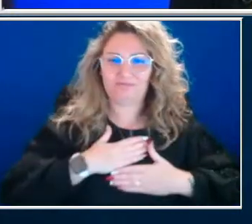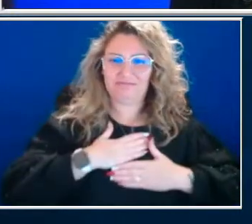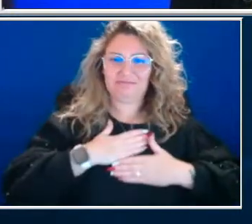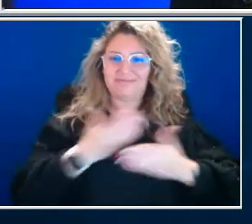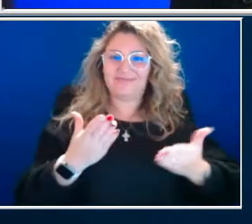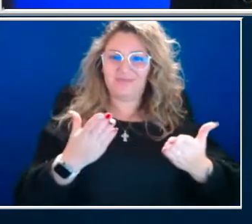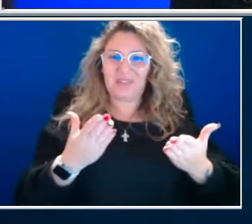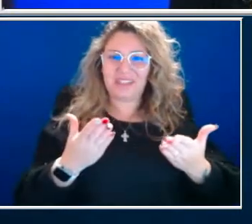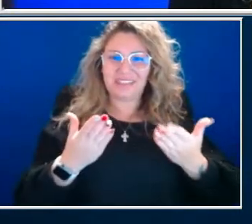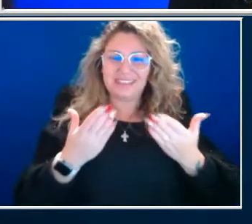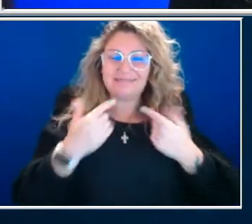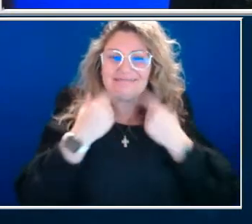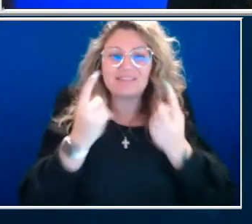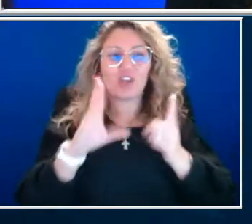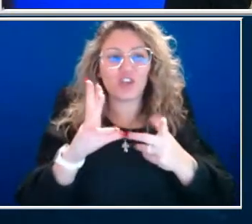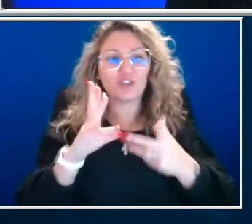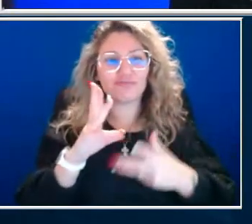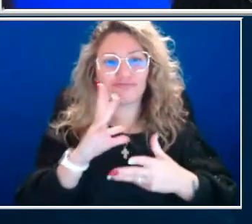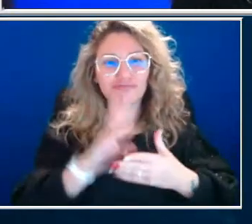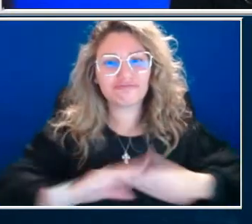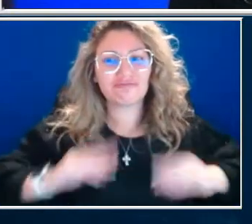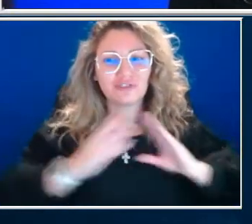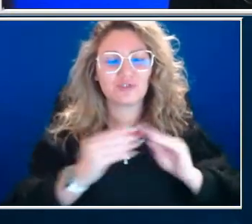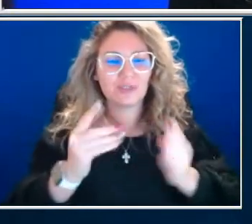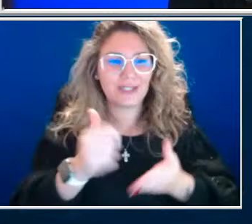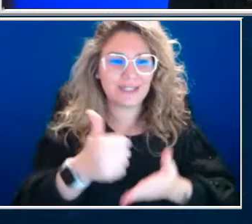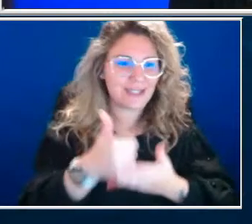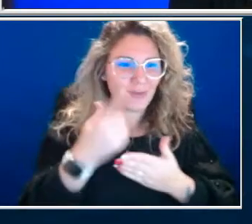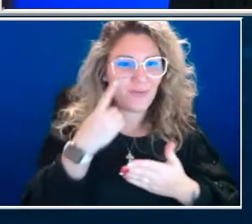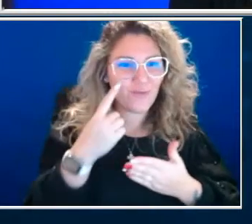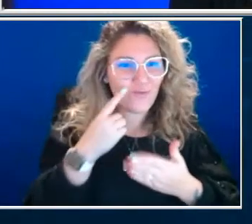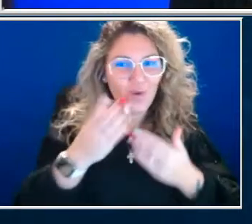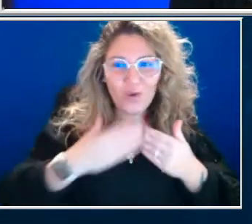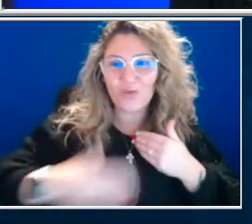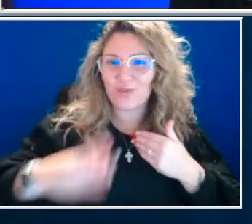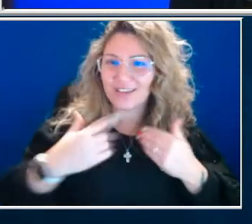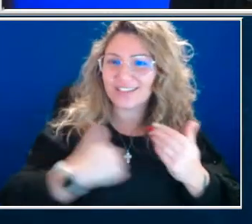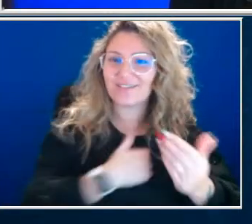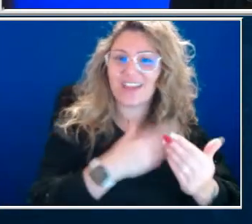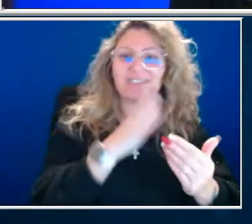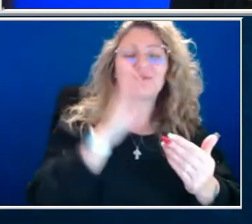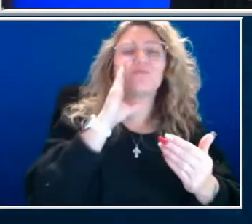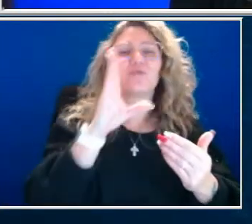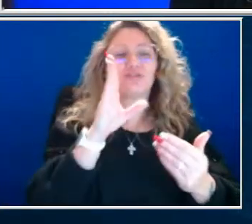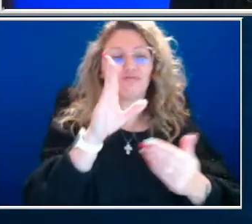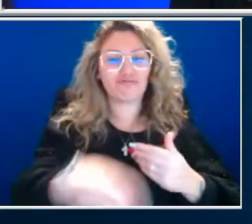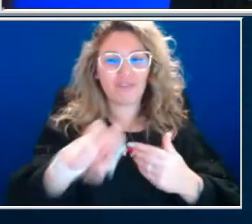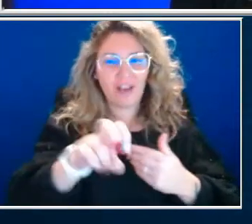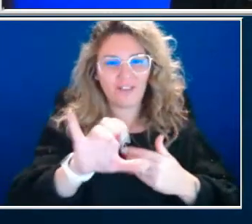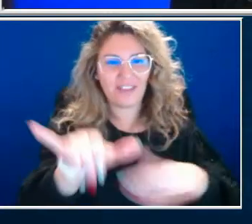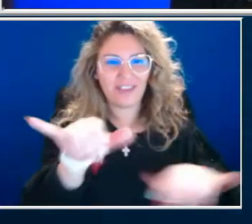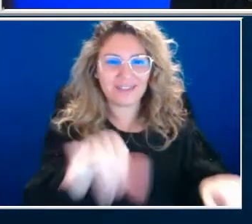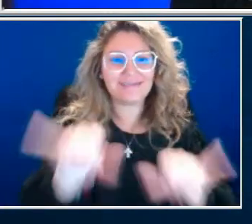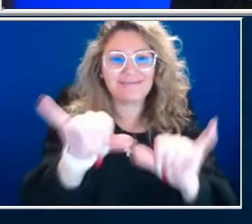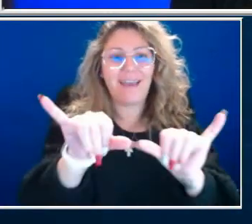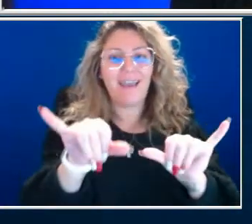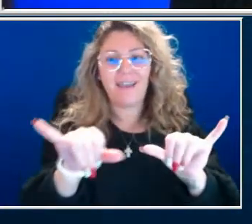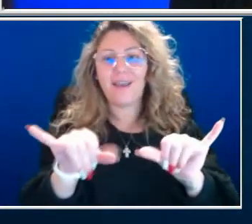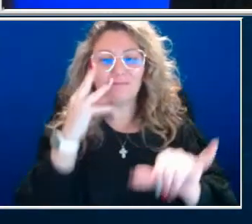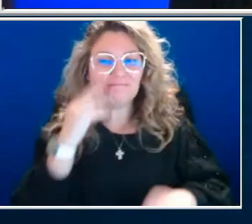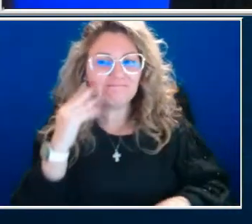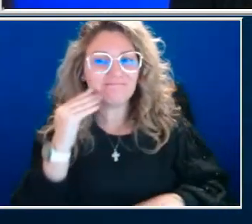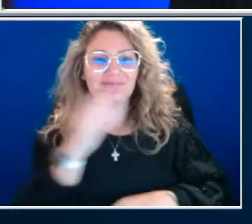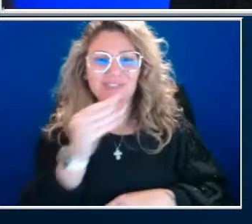journey with us because it's so helpful to the rest of us we're all going to travel that same path. And she was able to explain it